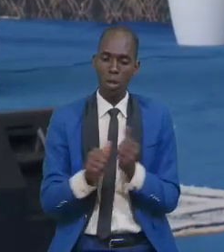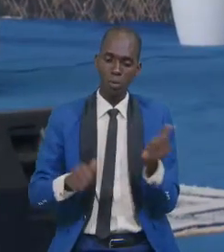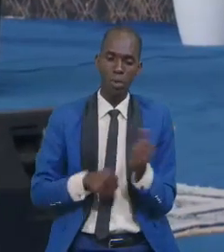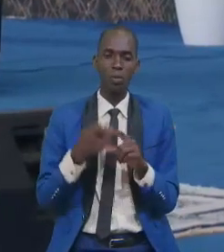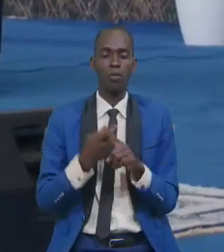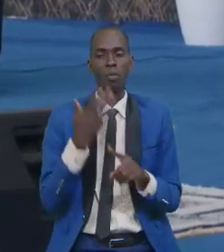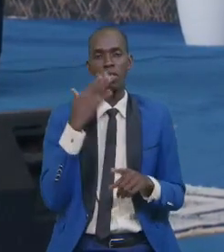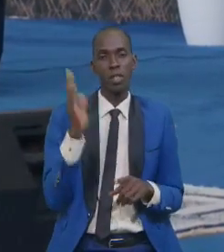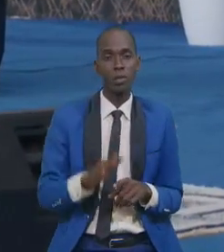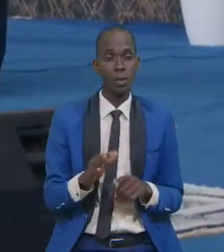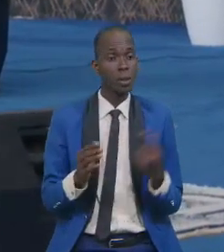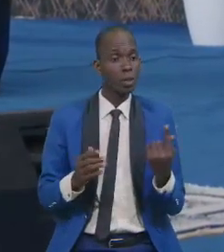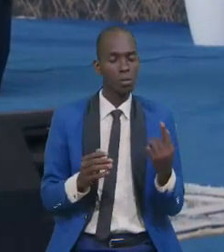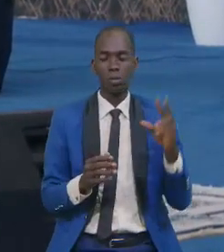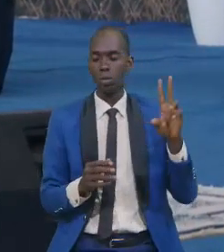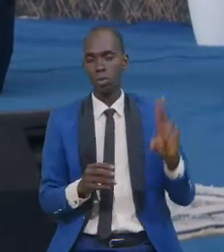Iniquity? No.